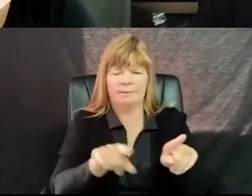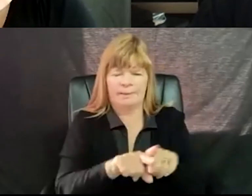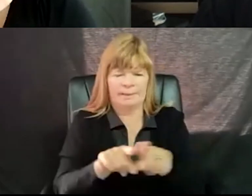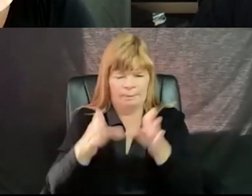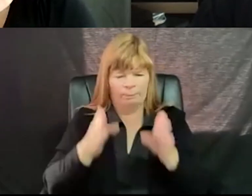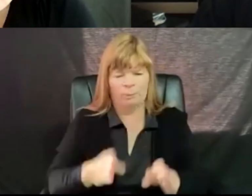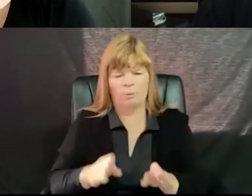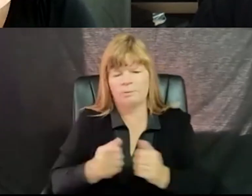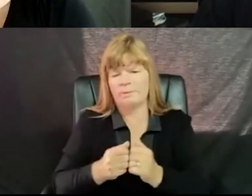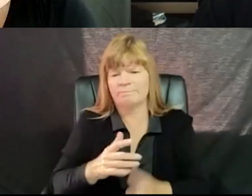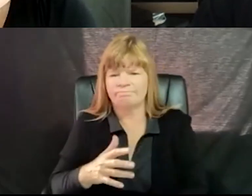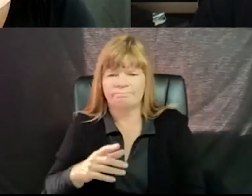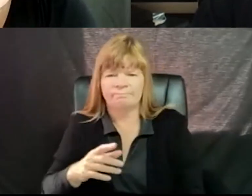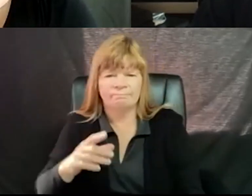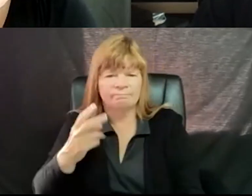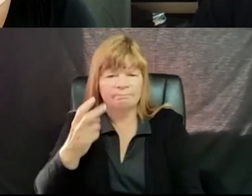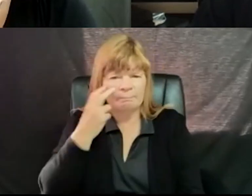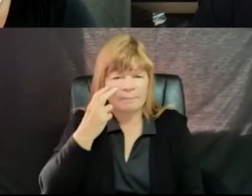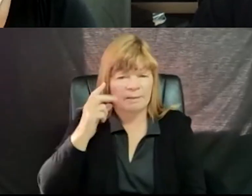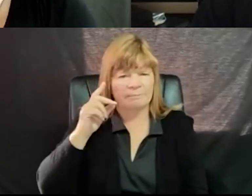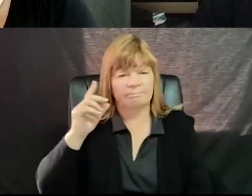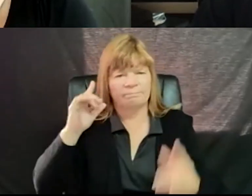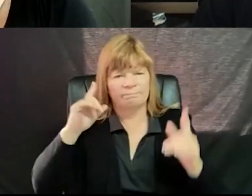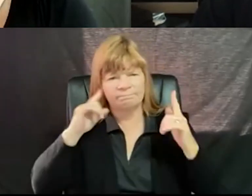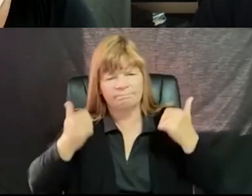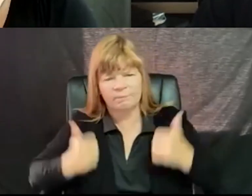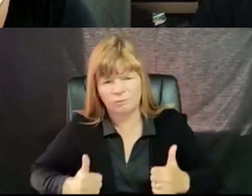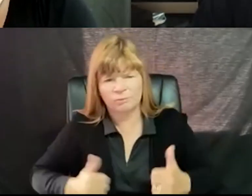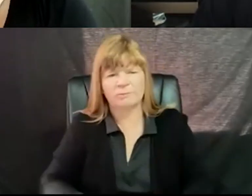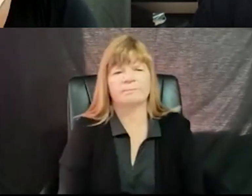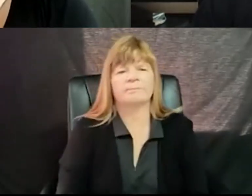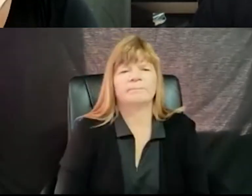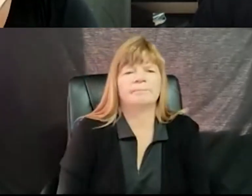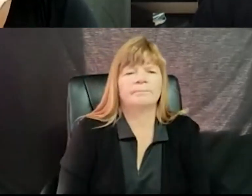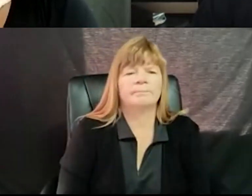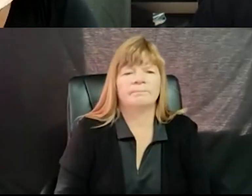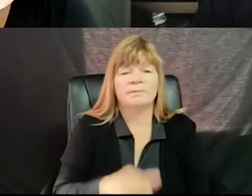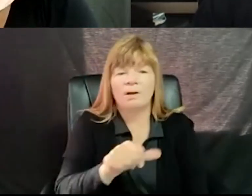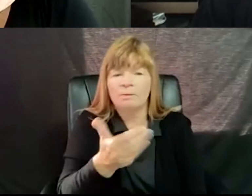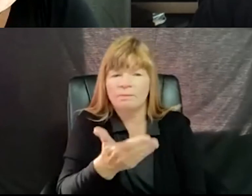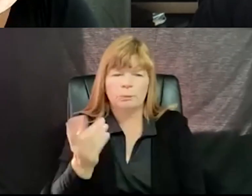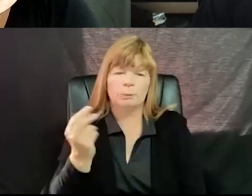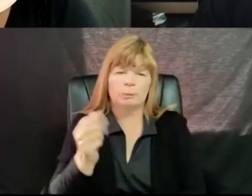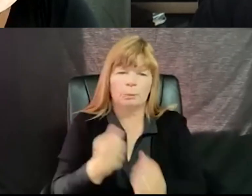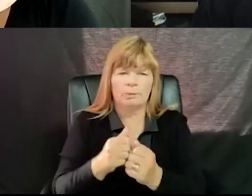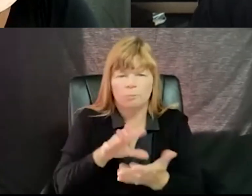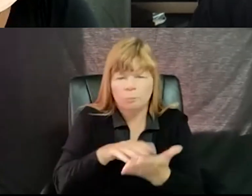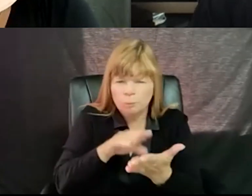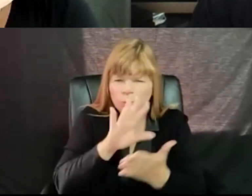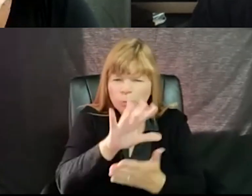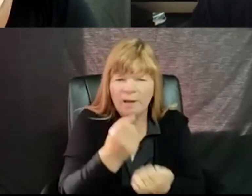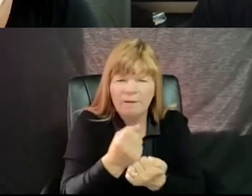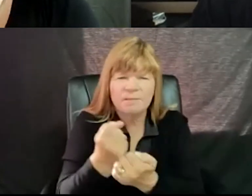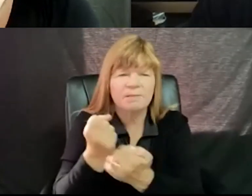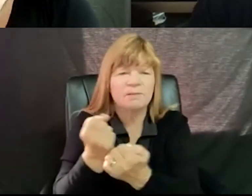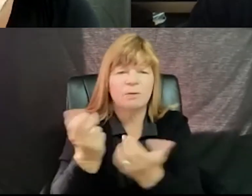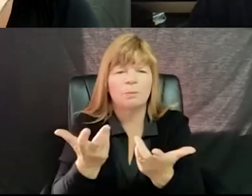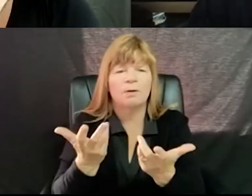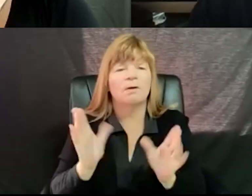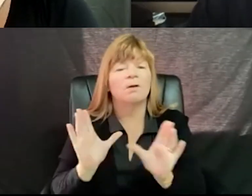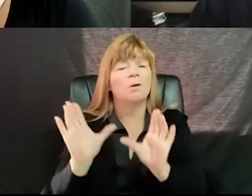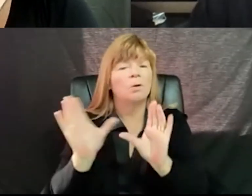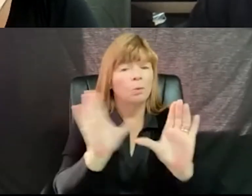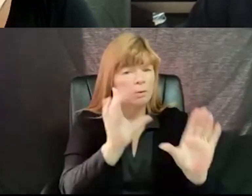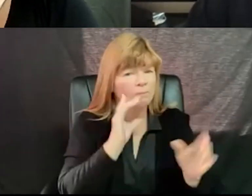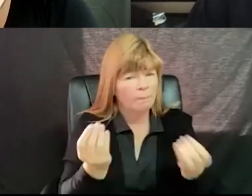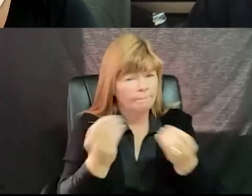loss. So other things that you can do to help with that learning advocacy is seek out more training